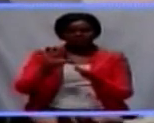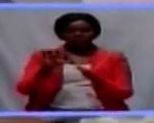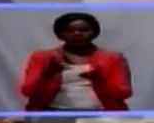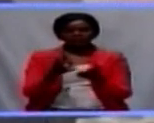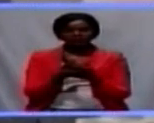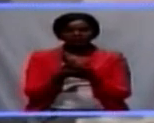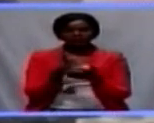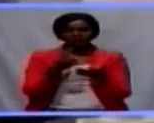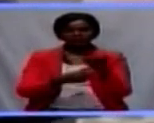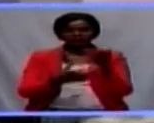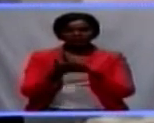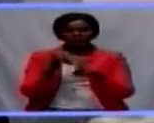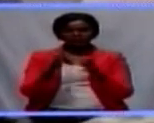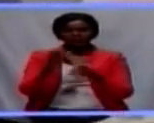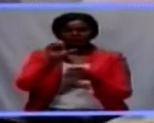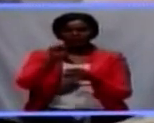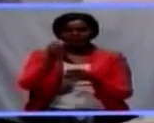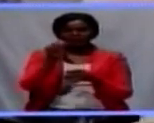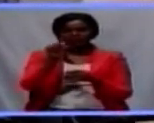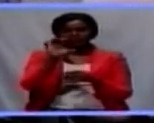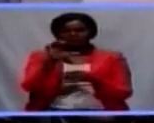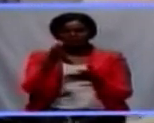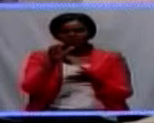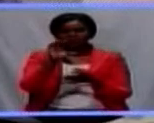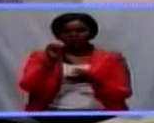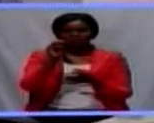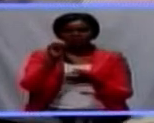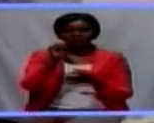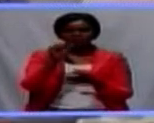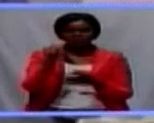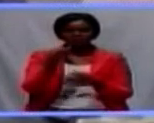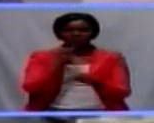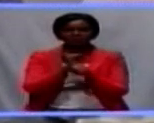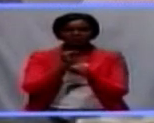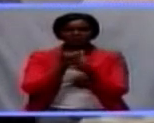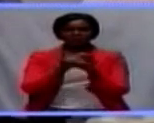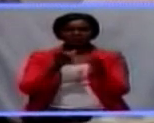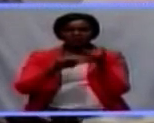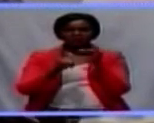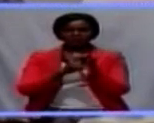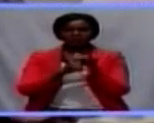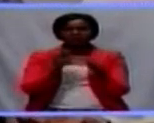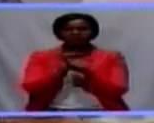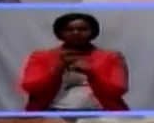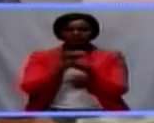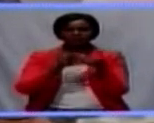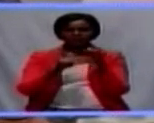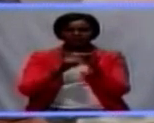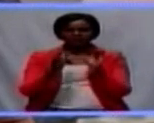I was a consultant for SADC, for COMESA. I worked in South Africa for the South African Treasury, you